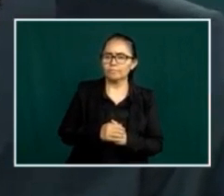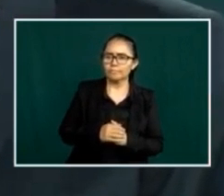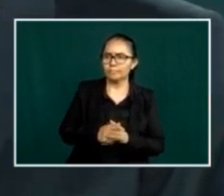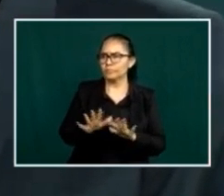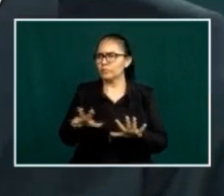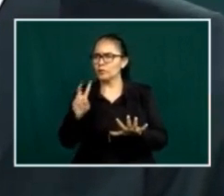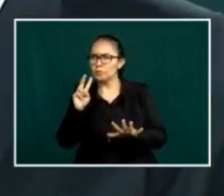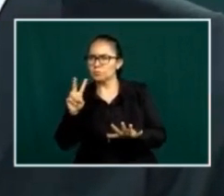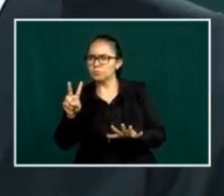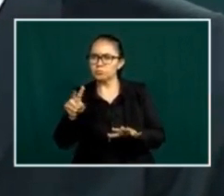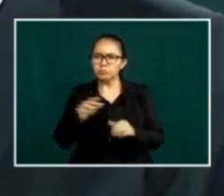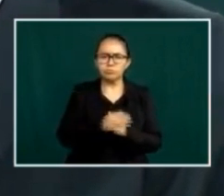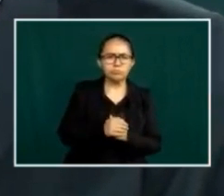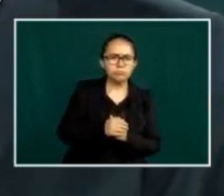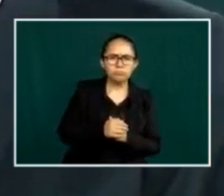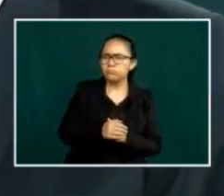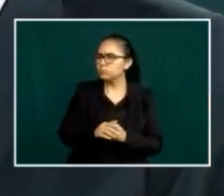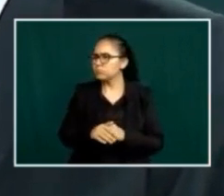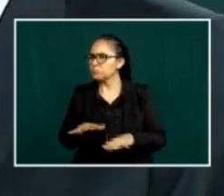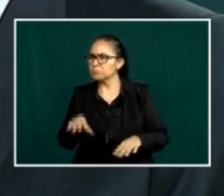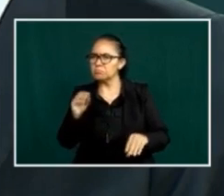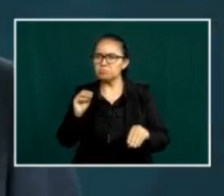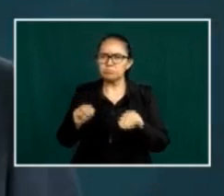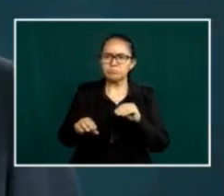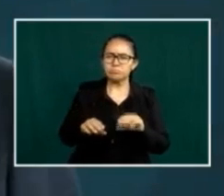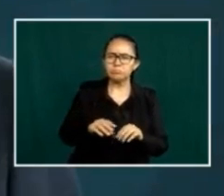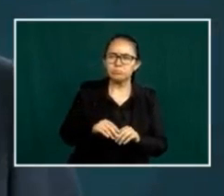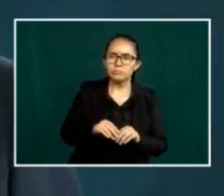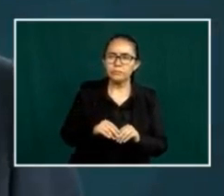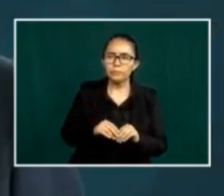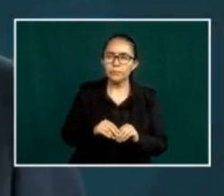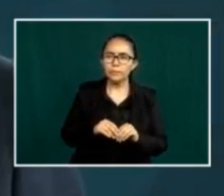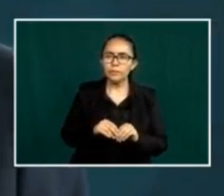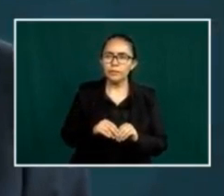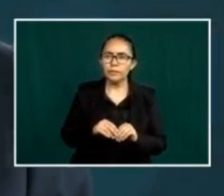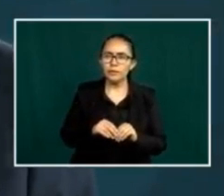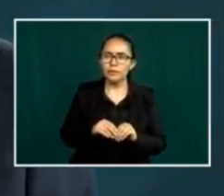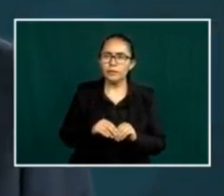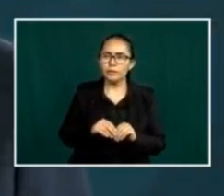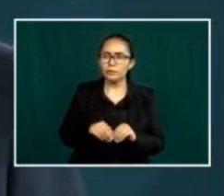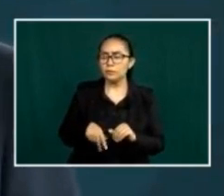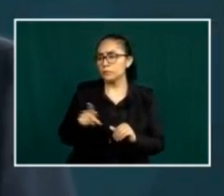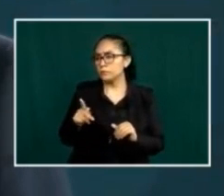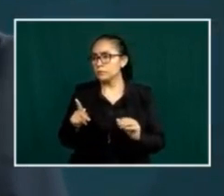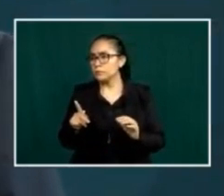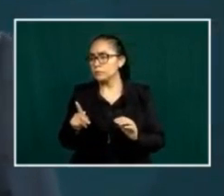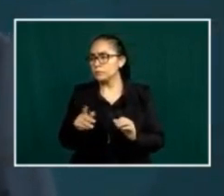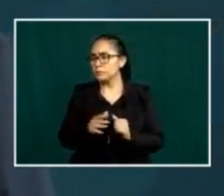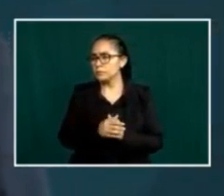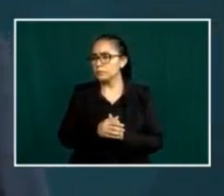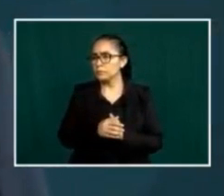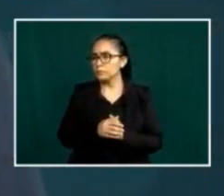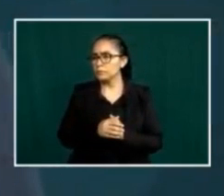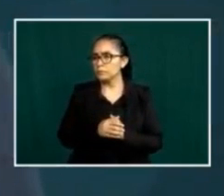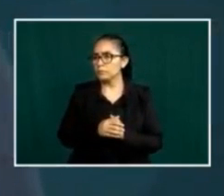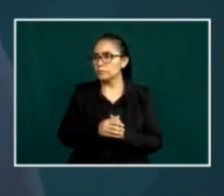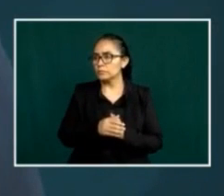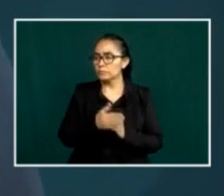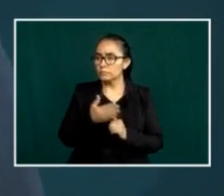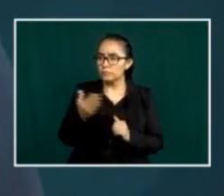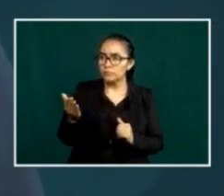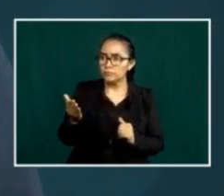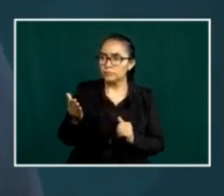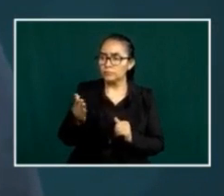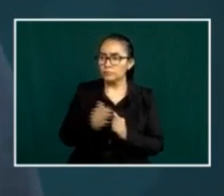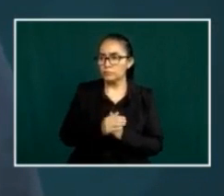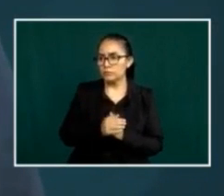covering up the politics of looting that's been happening in Mexico, because they were encouraging and